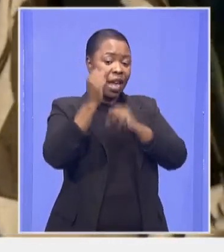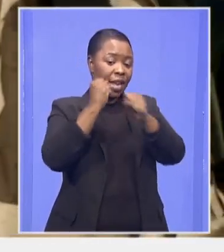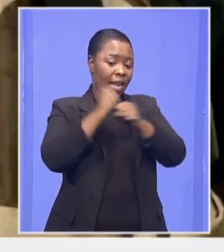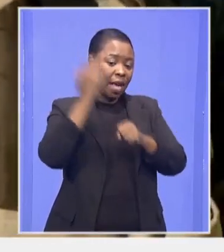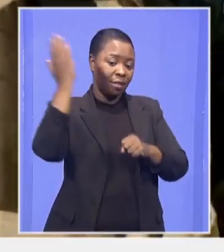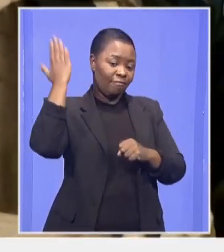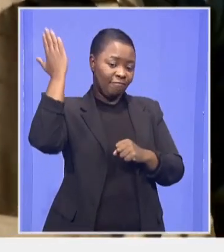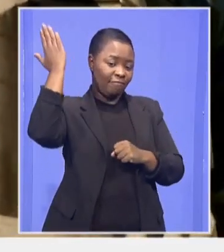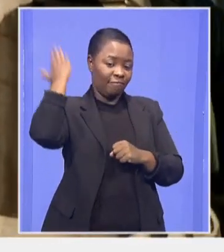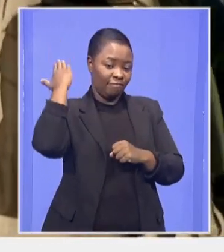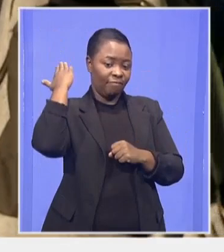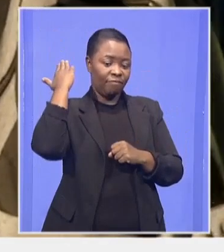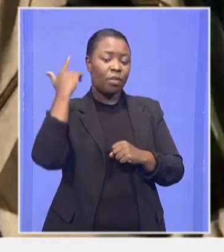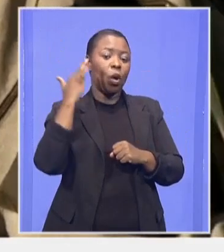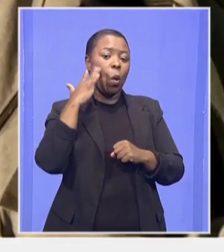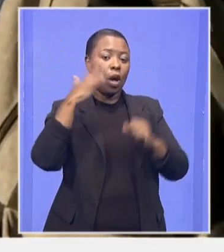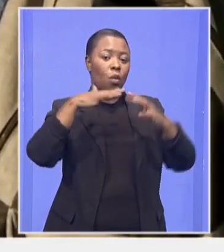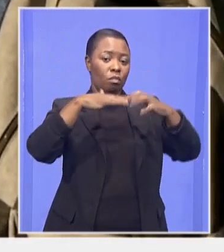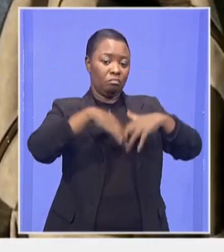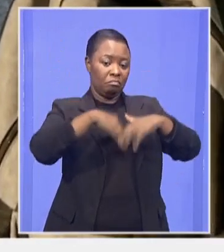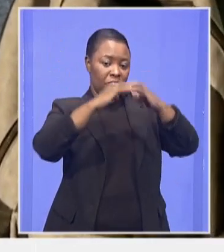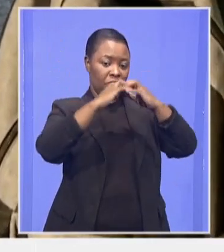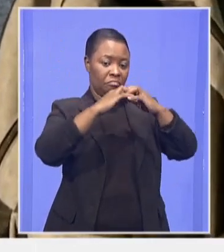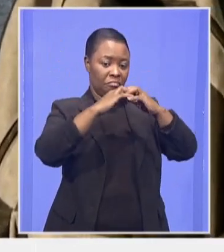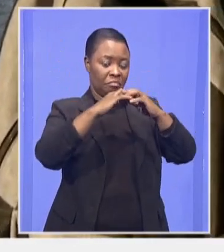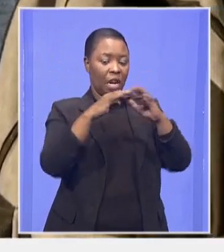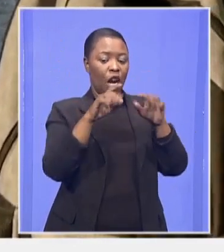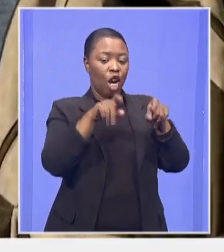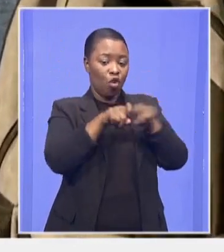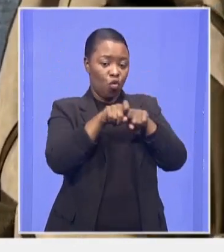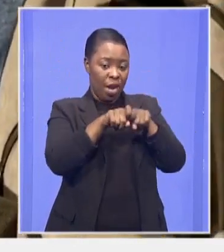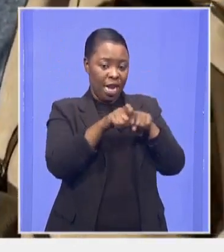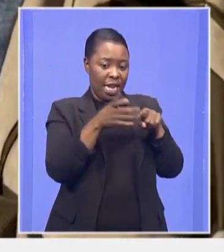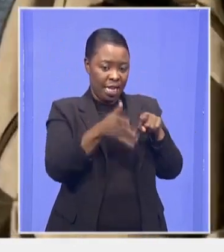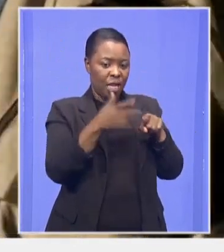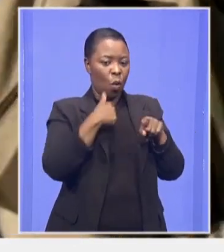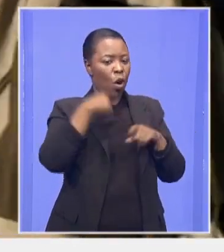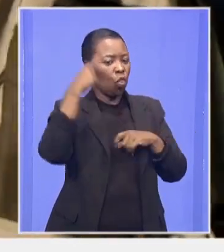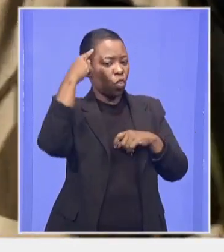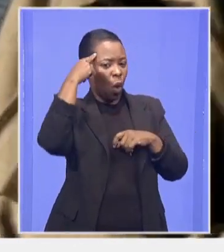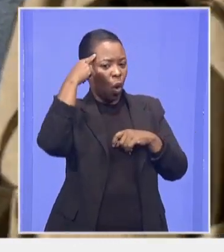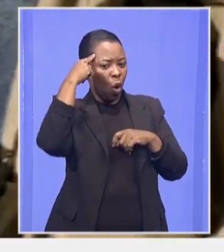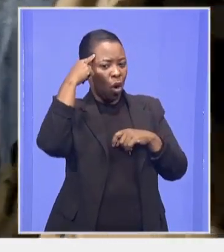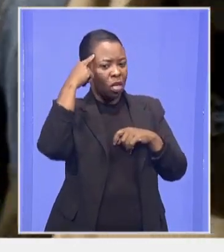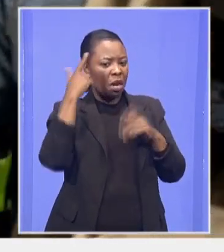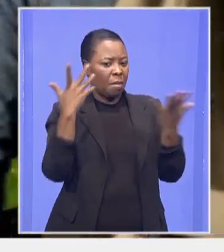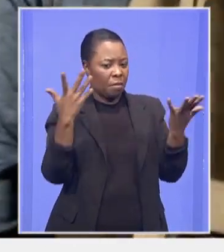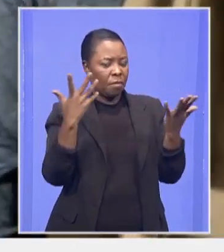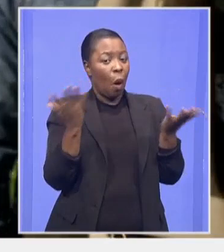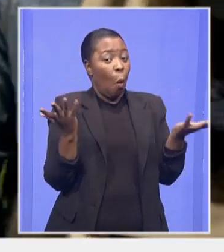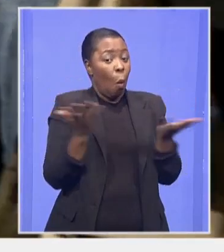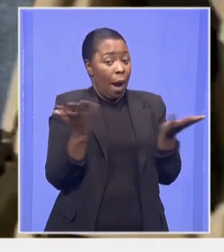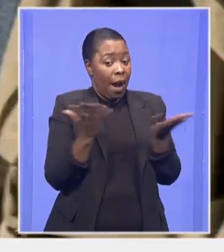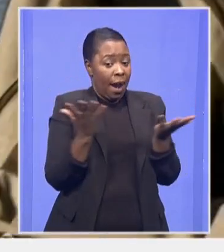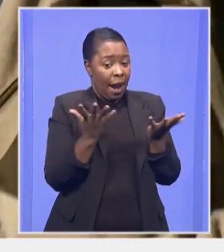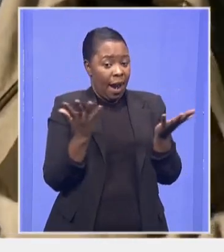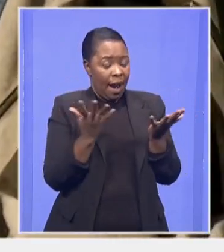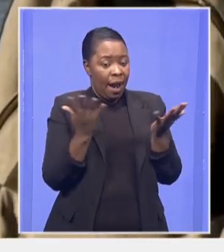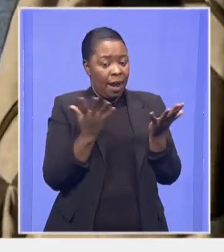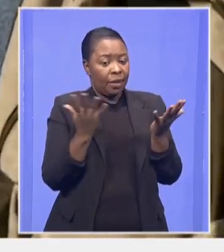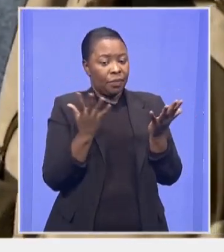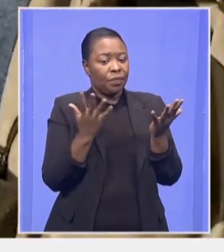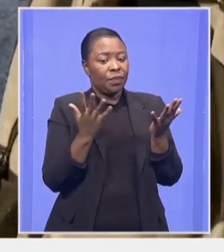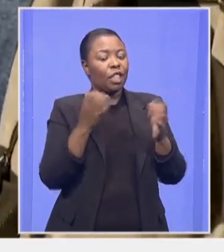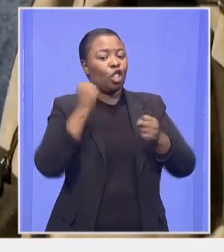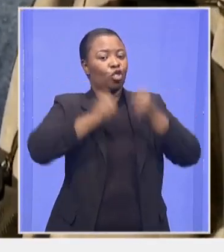we established a race for our club, we were thinking of what and where would we pitch a race for the